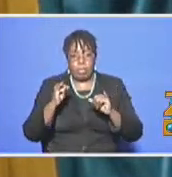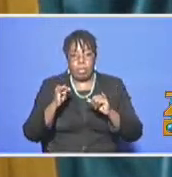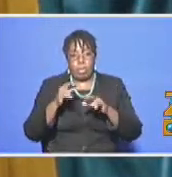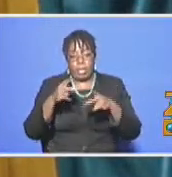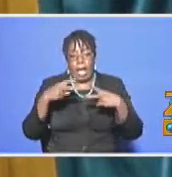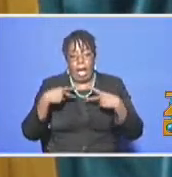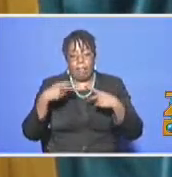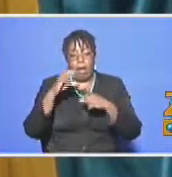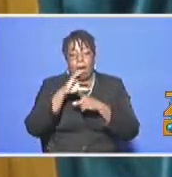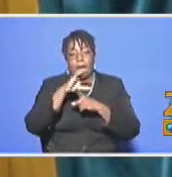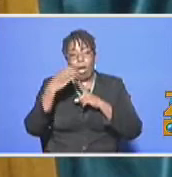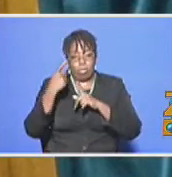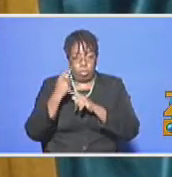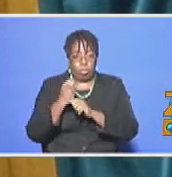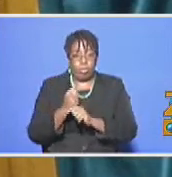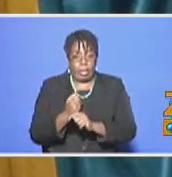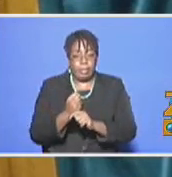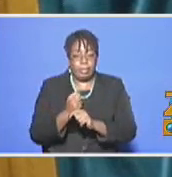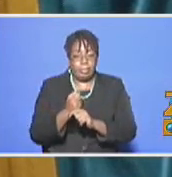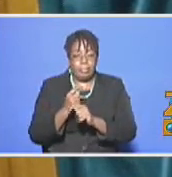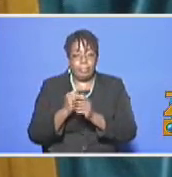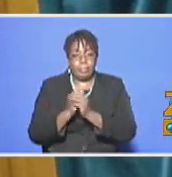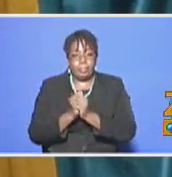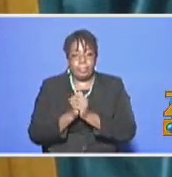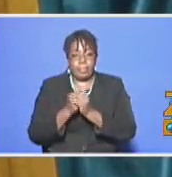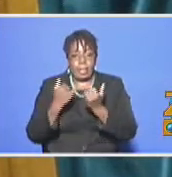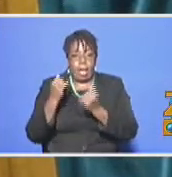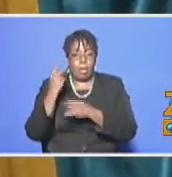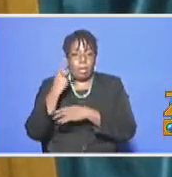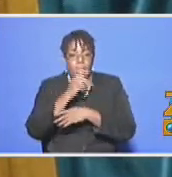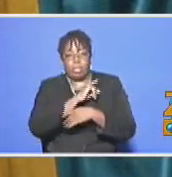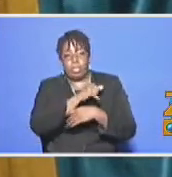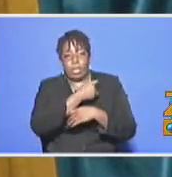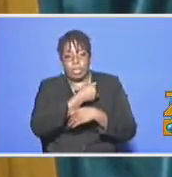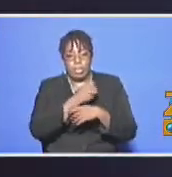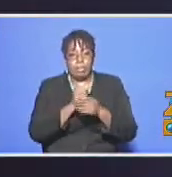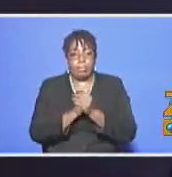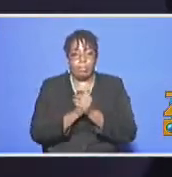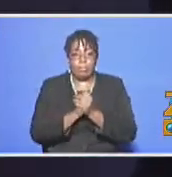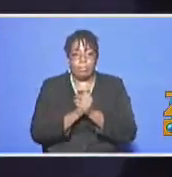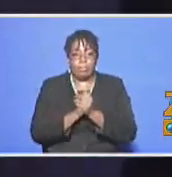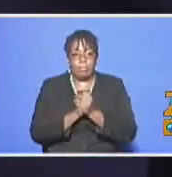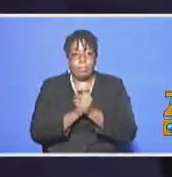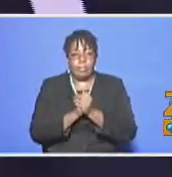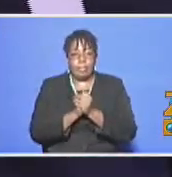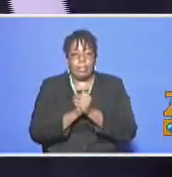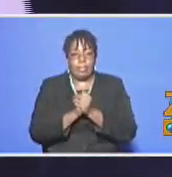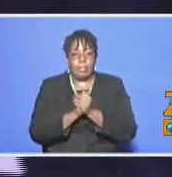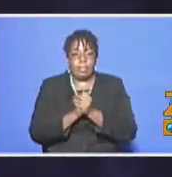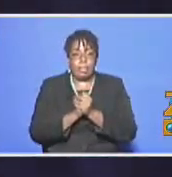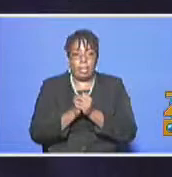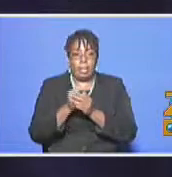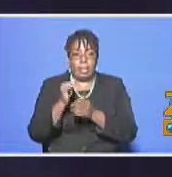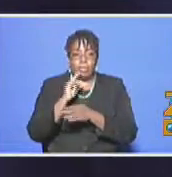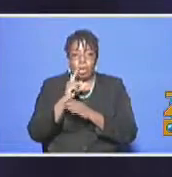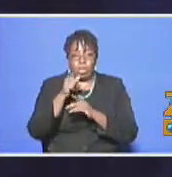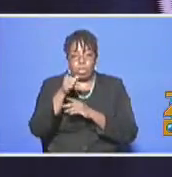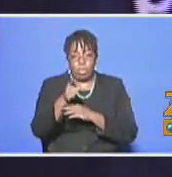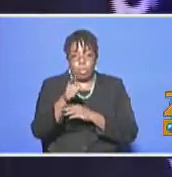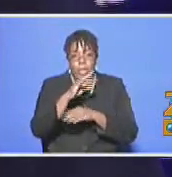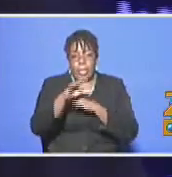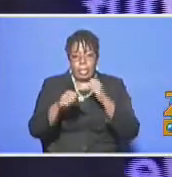cultural fashion trend, and our Kelsey Johnson tells us just how. Hey, Tingham! Yes, I'm talking to you. The